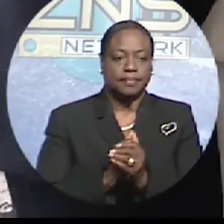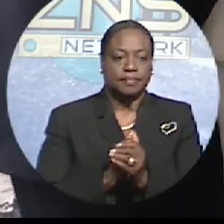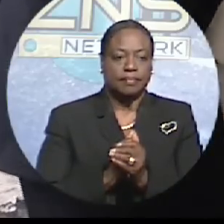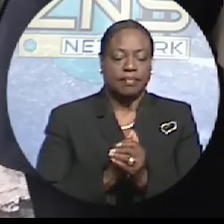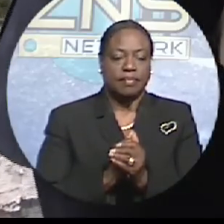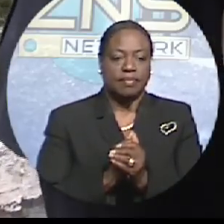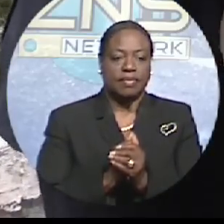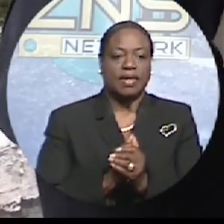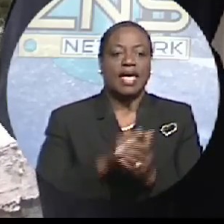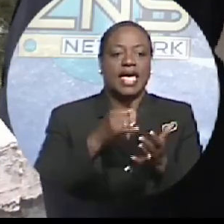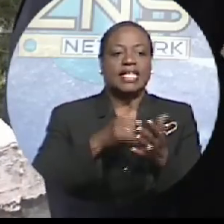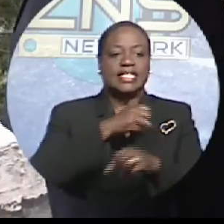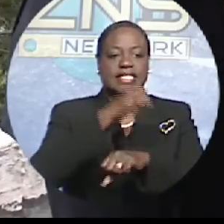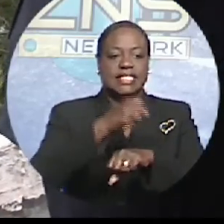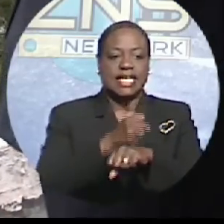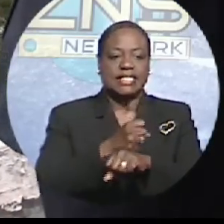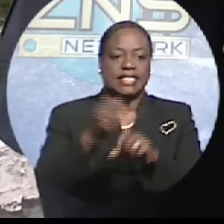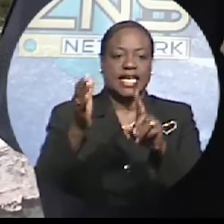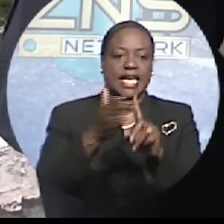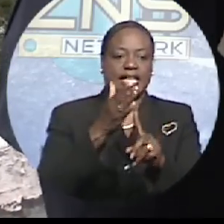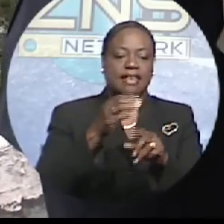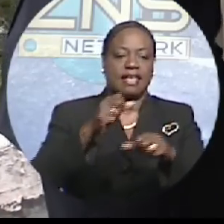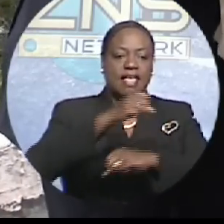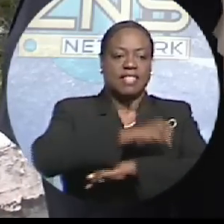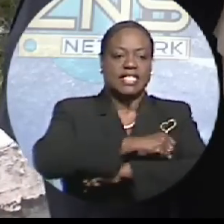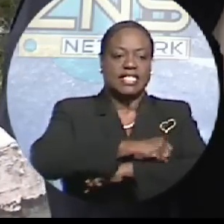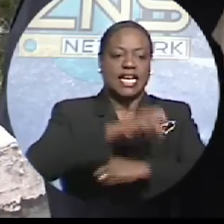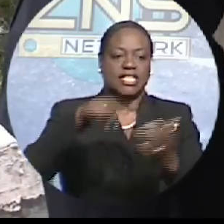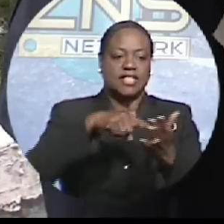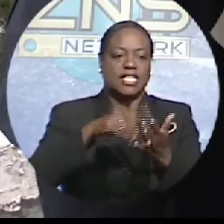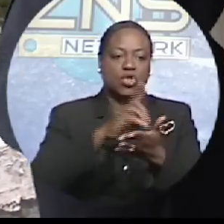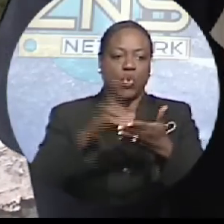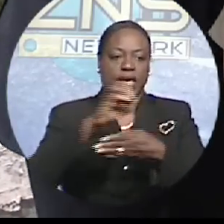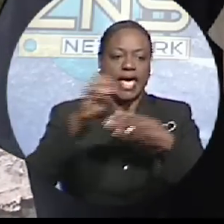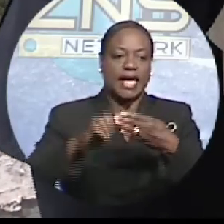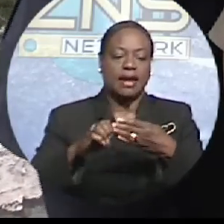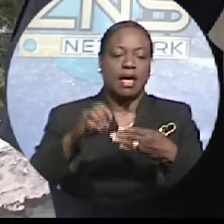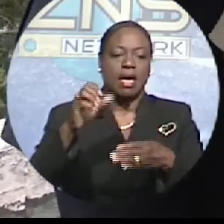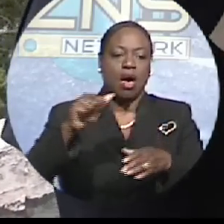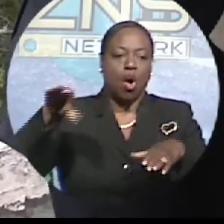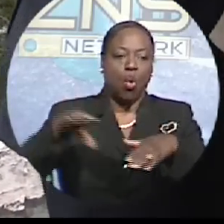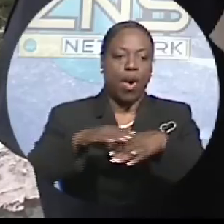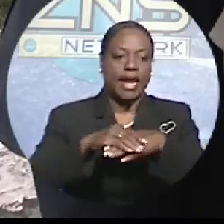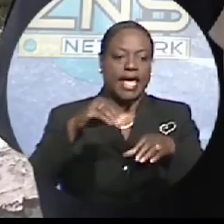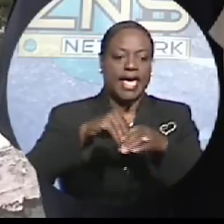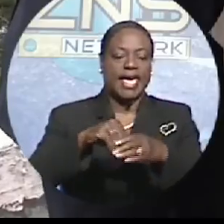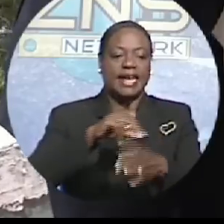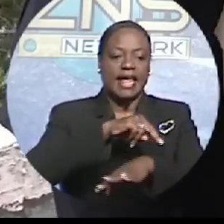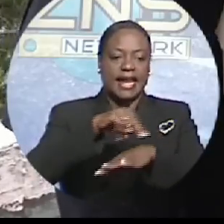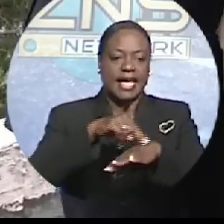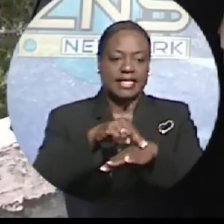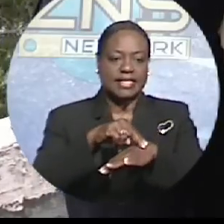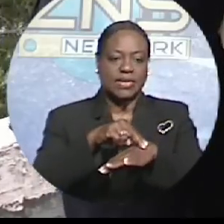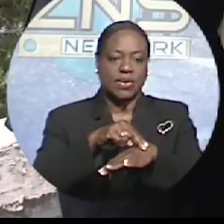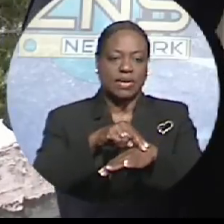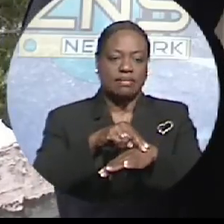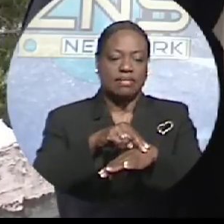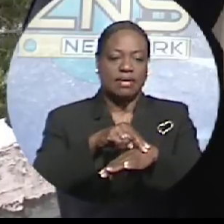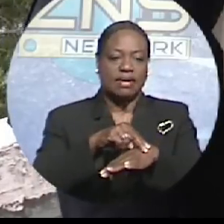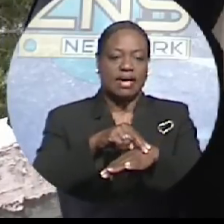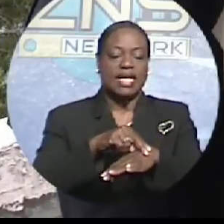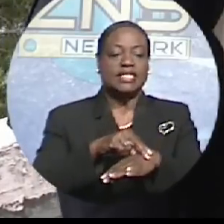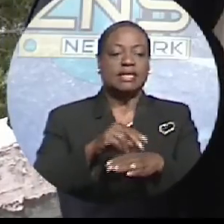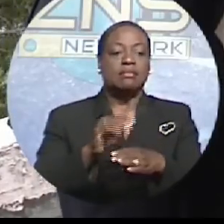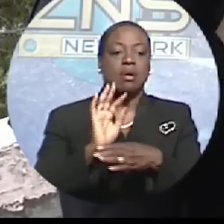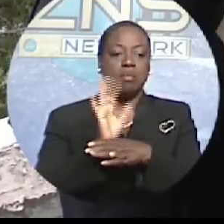It's set to hit the stage this coming weekend, A Wedding in Nassau. It's a local production being put on by an aspiring group of actors